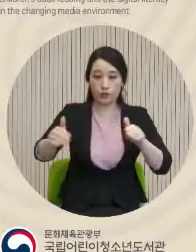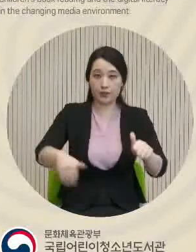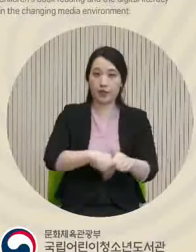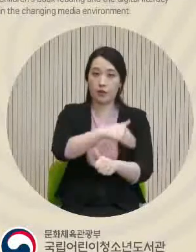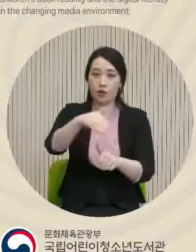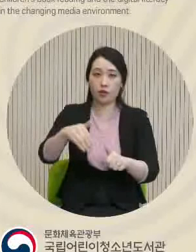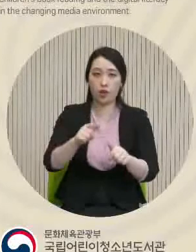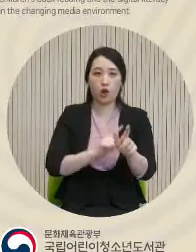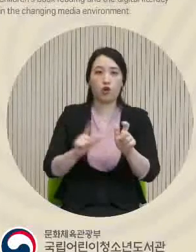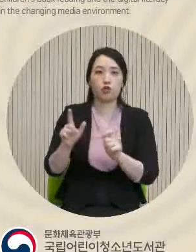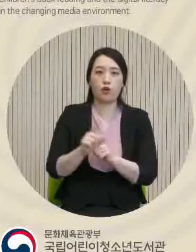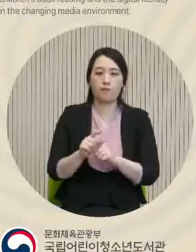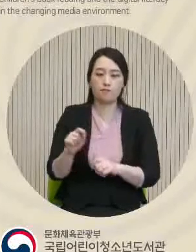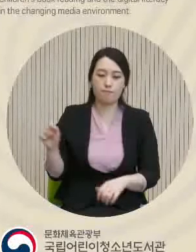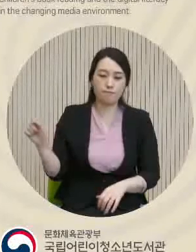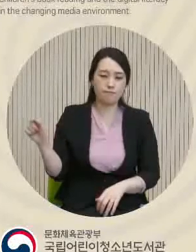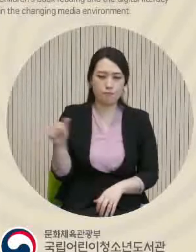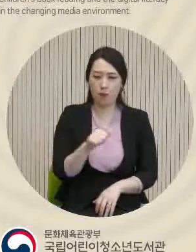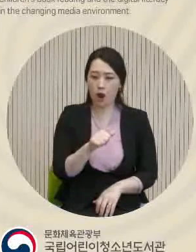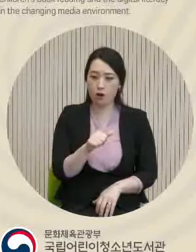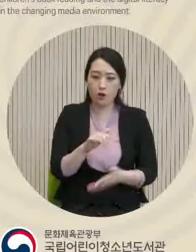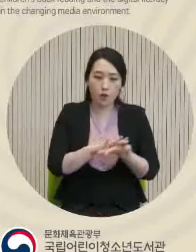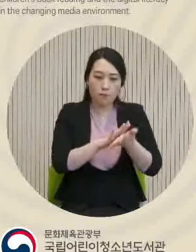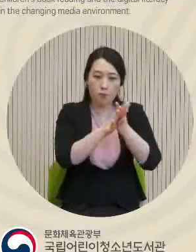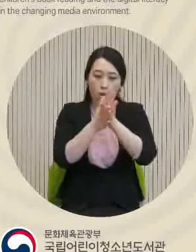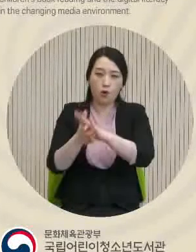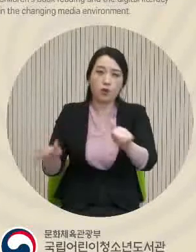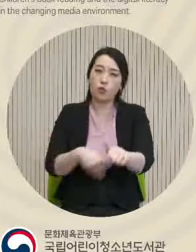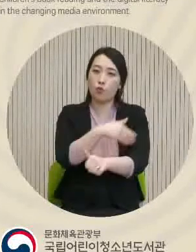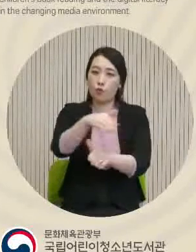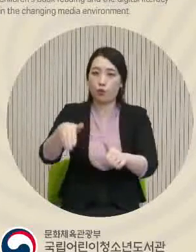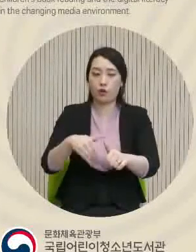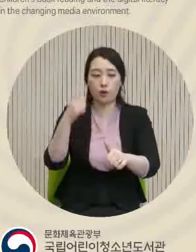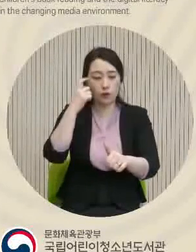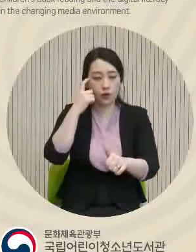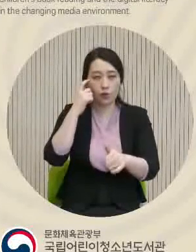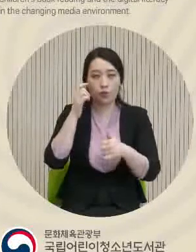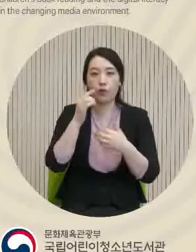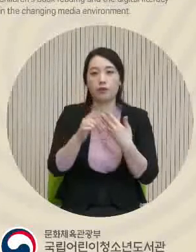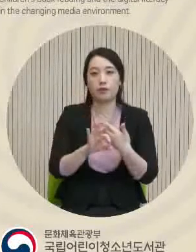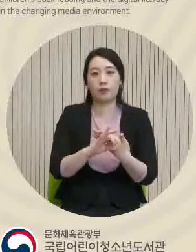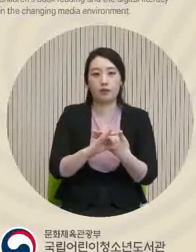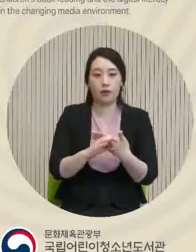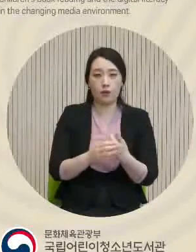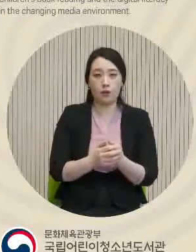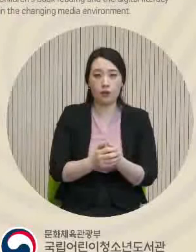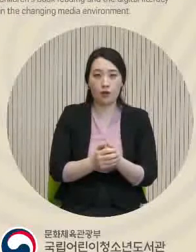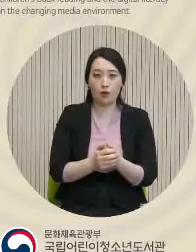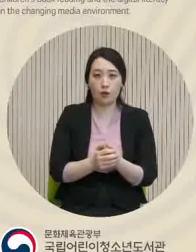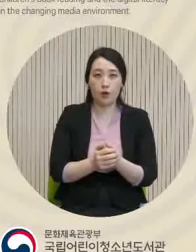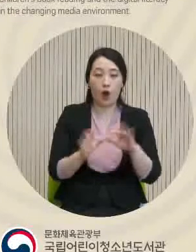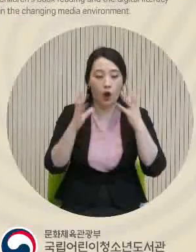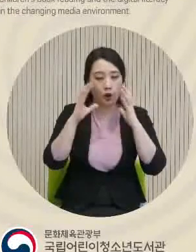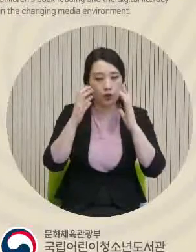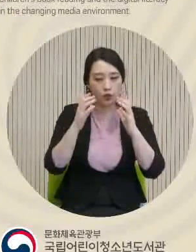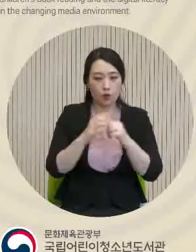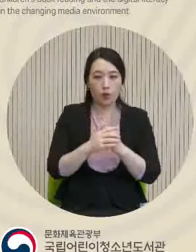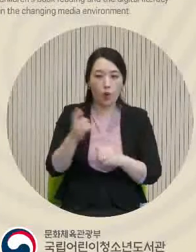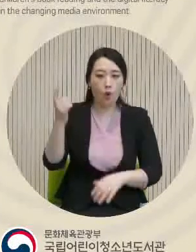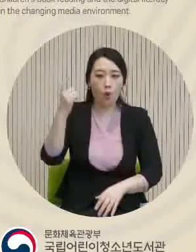And against this backdrop of the social distancing, there has been a great change in terms of the media environment.